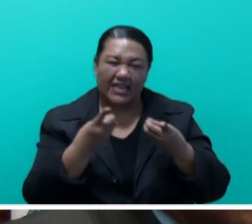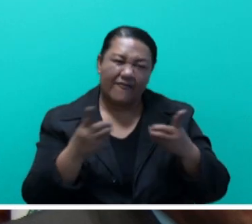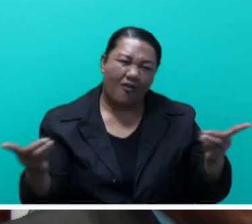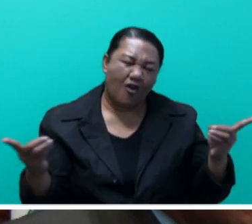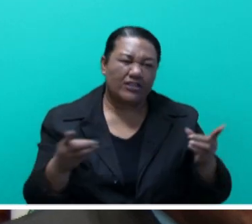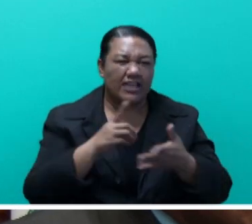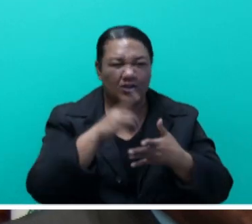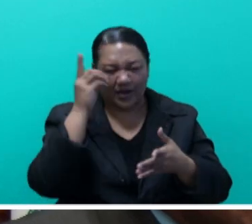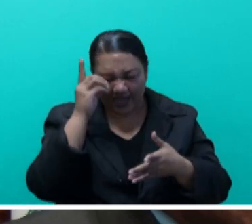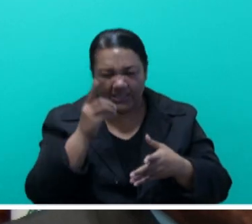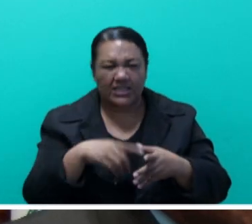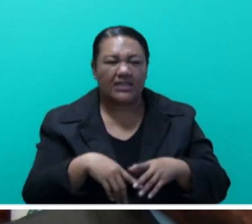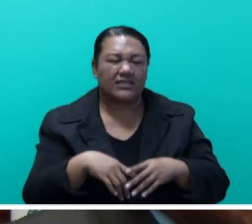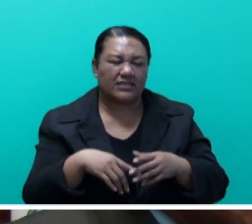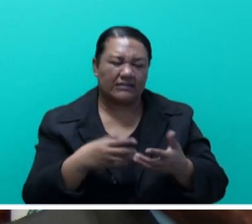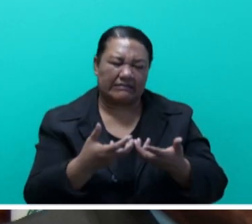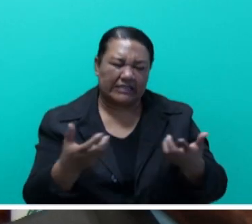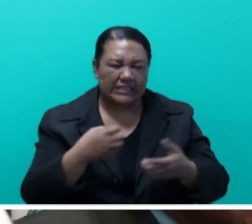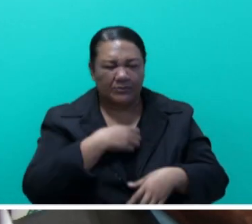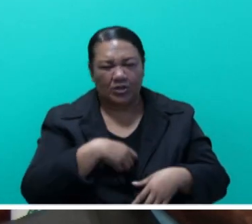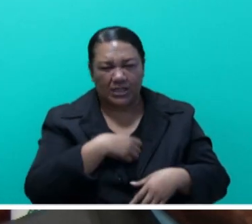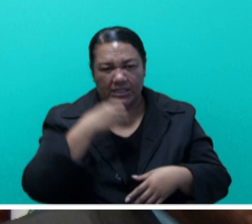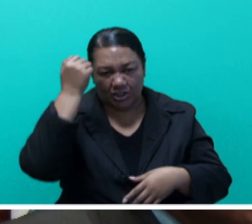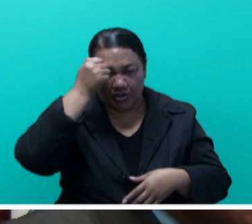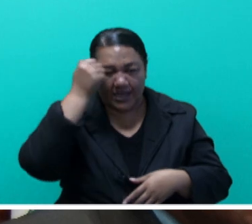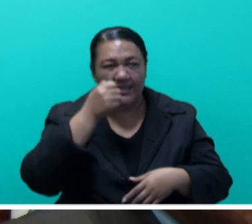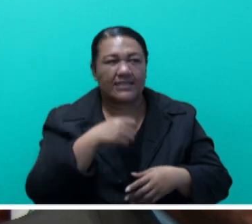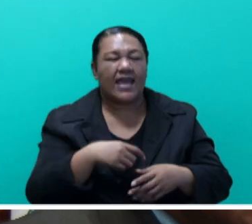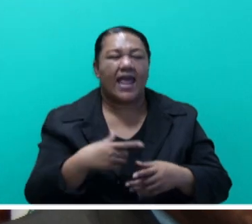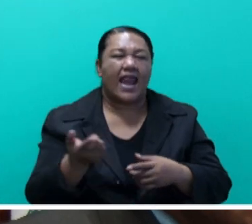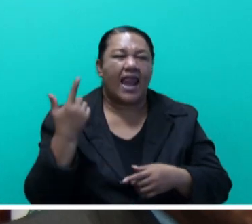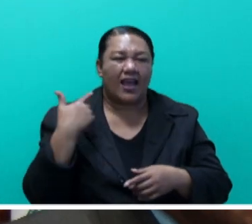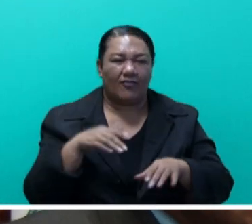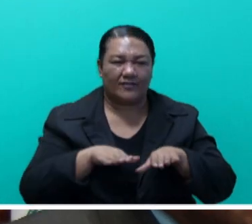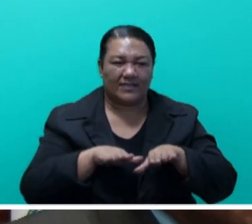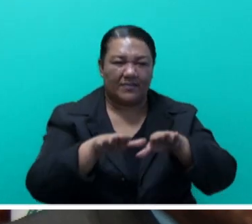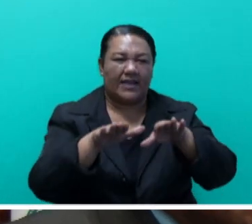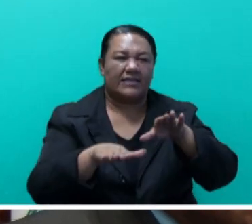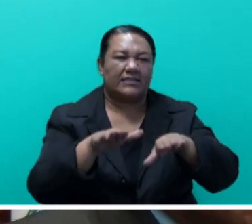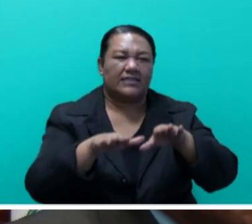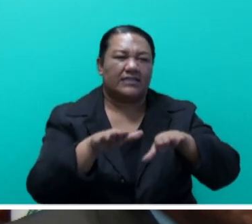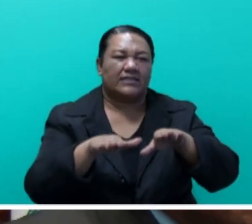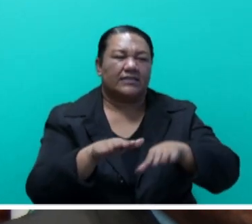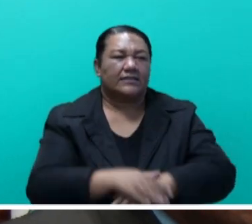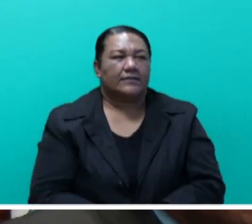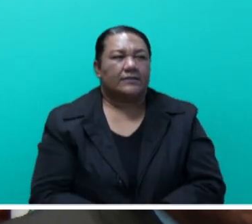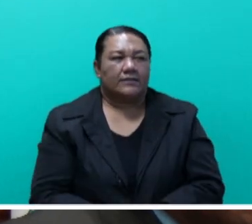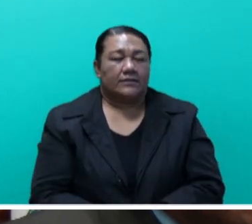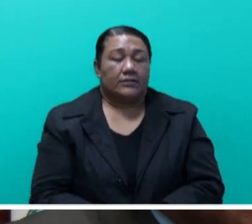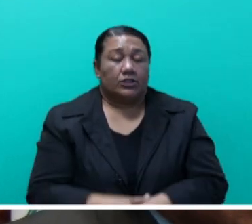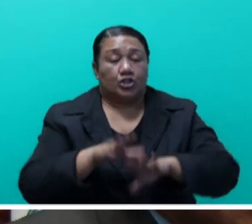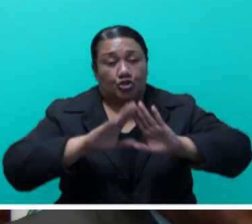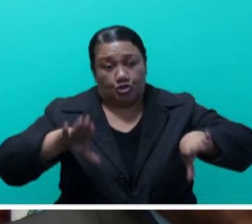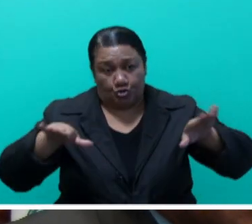social isolation, emotional stress, and lack of stability. Mr. Speaker, sir, children left behind by